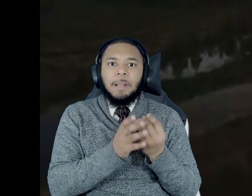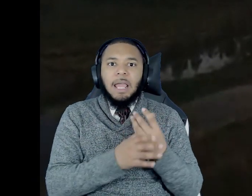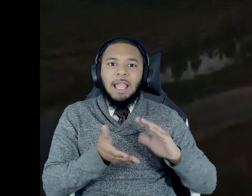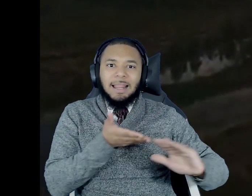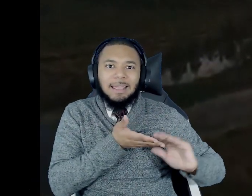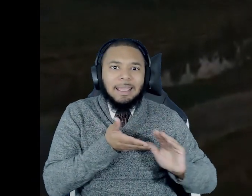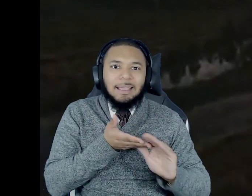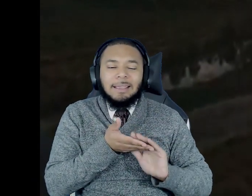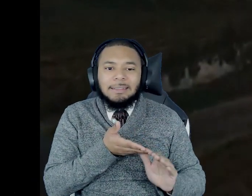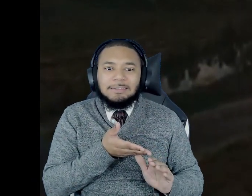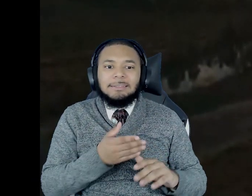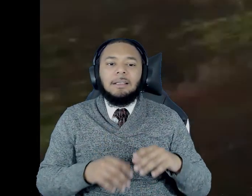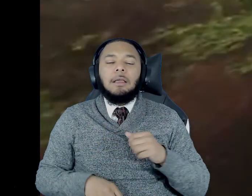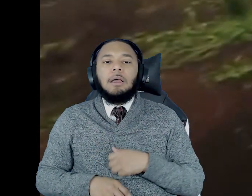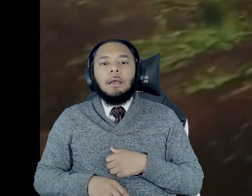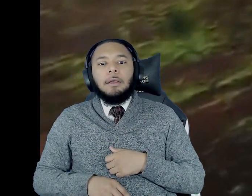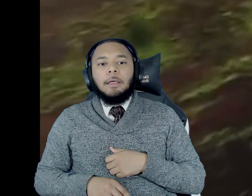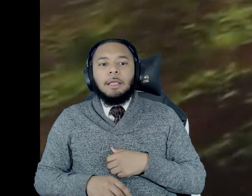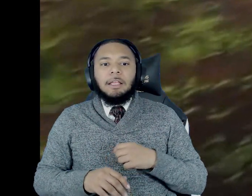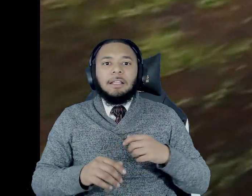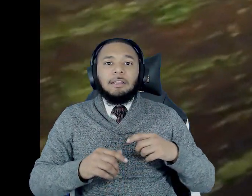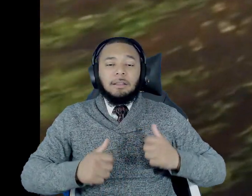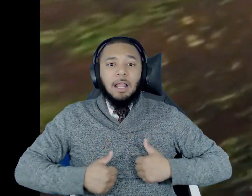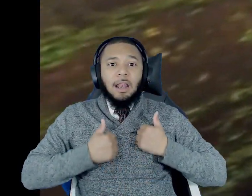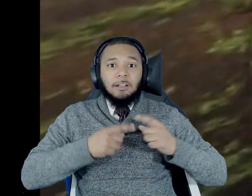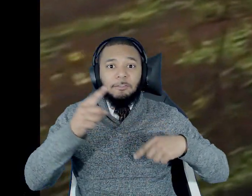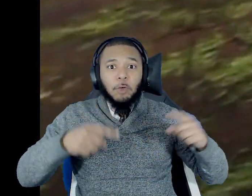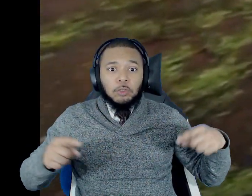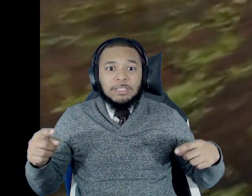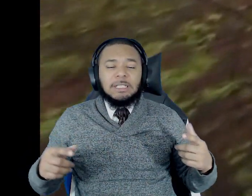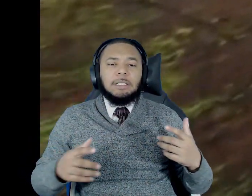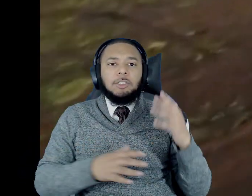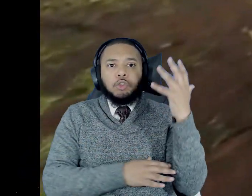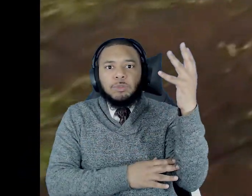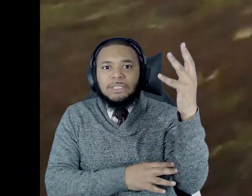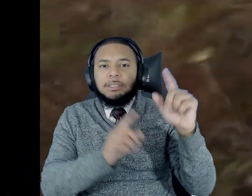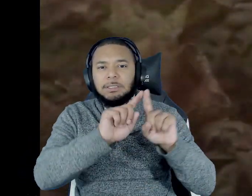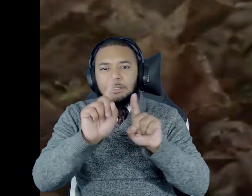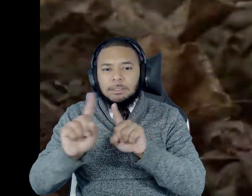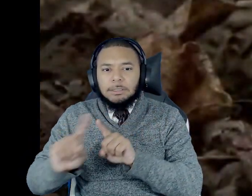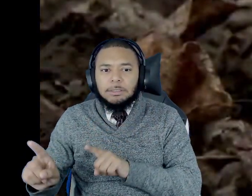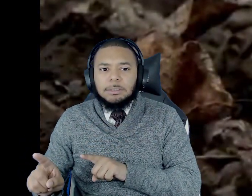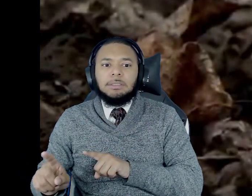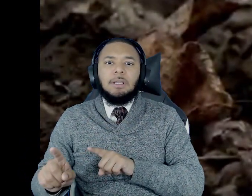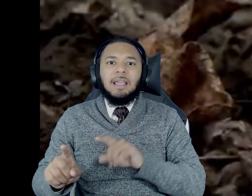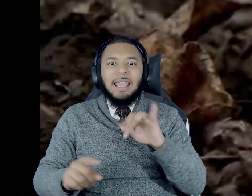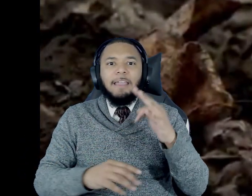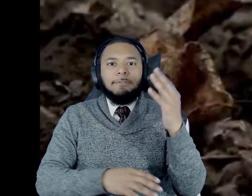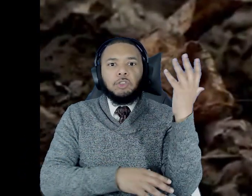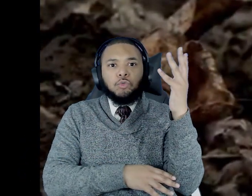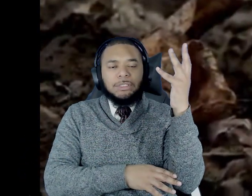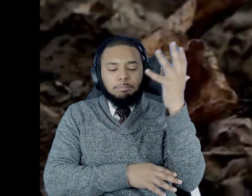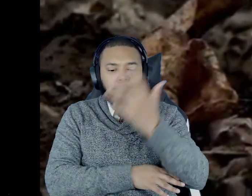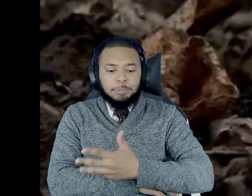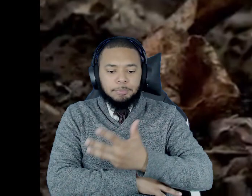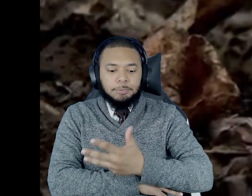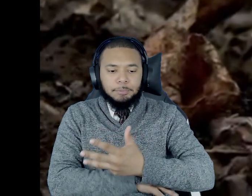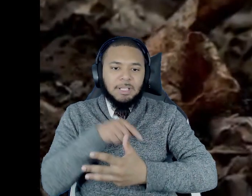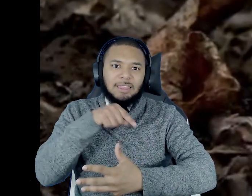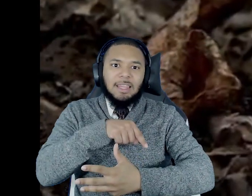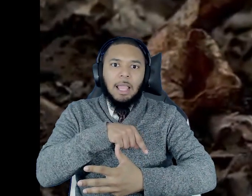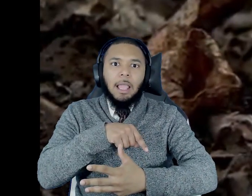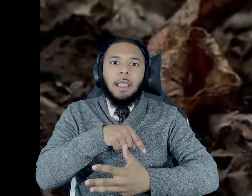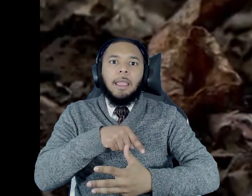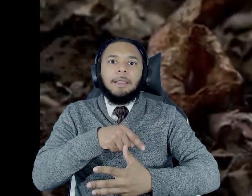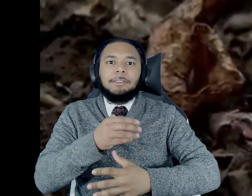biodiversity itself, so the maintenance of the trees, and then trees dying and getting recycled, the